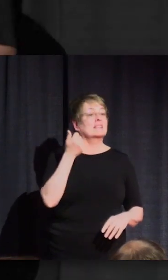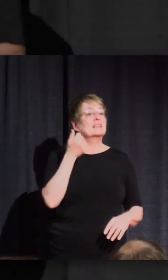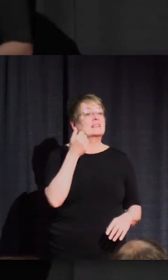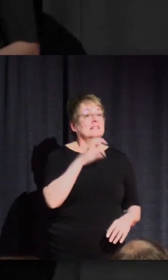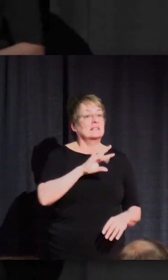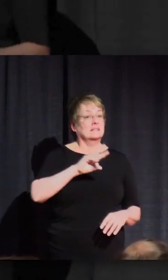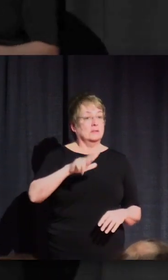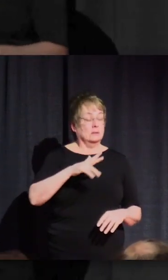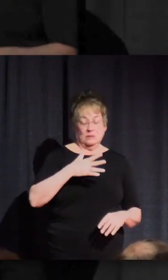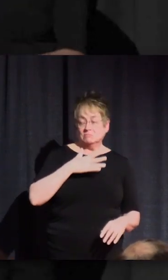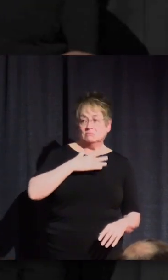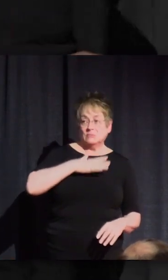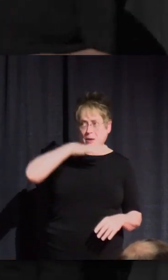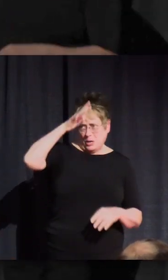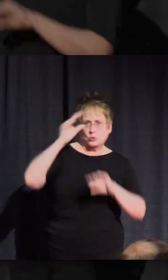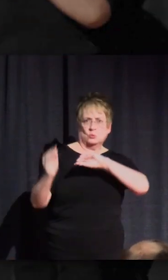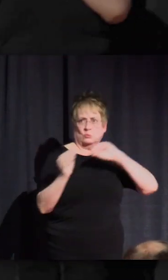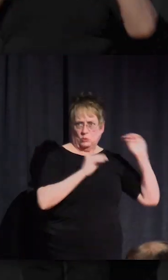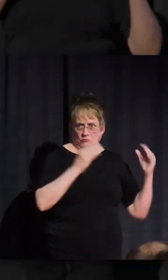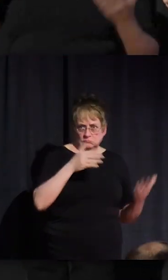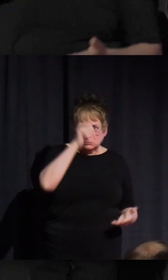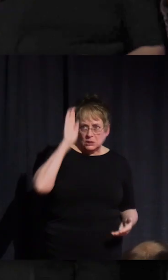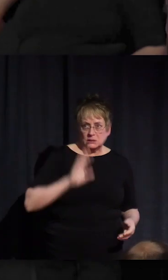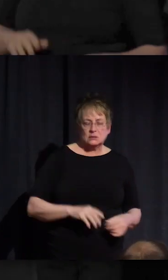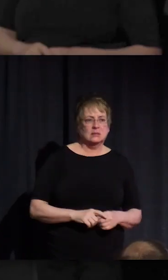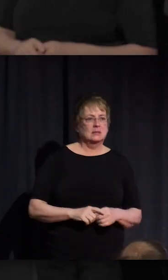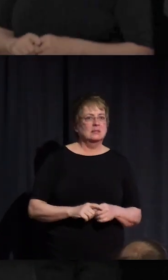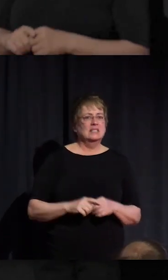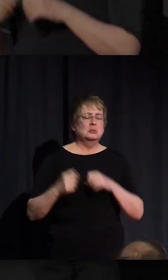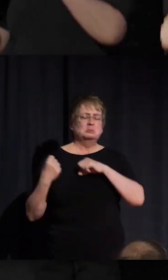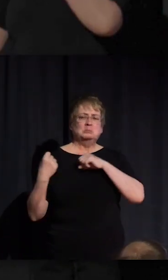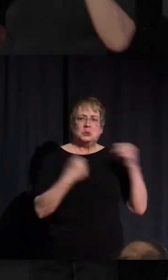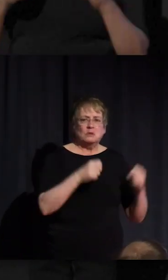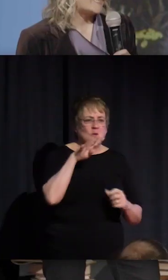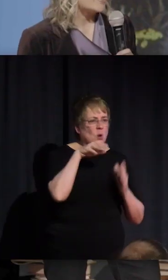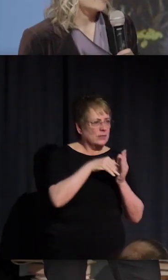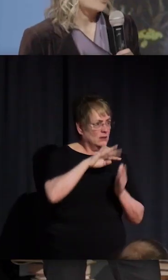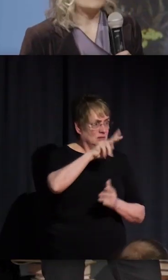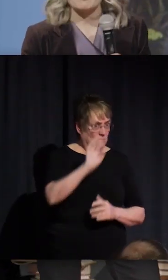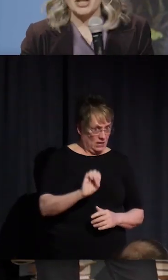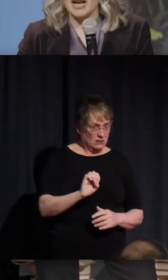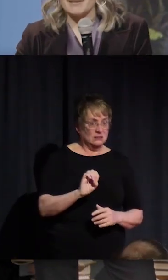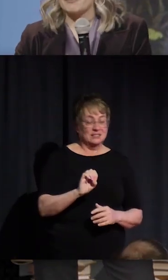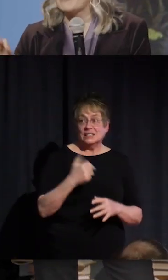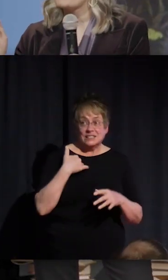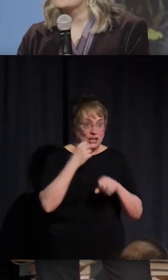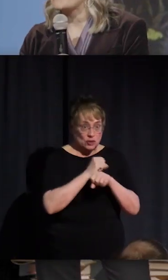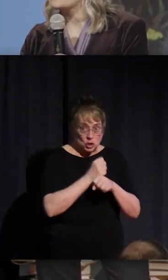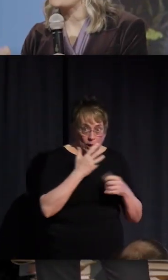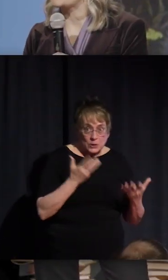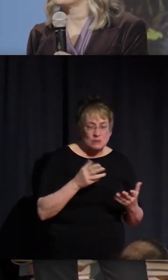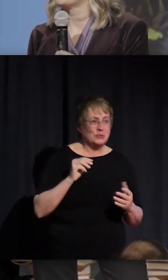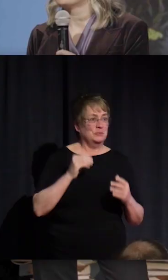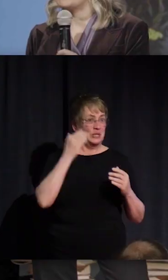1973, my parents decided to move to the state of Alaska. They traveled 4,000 miles to get here without jobs and without knowing